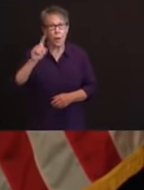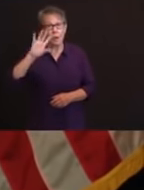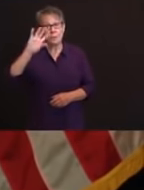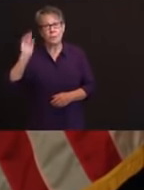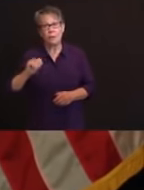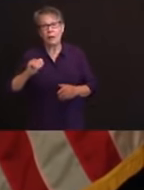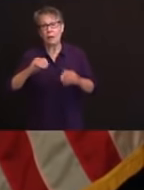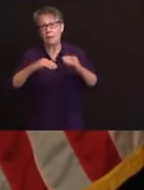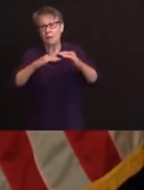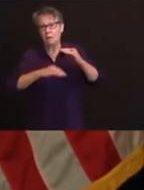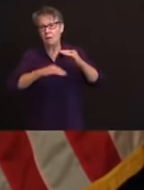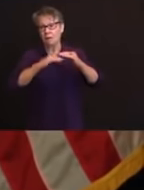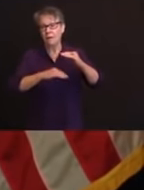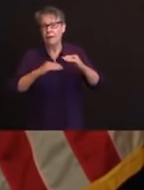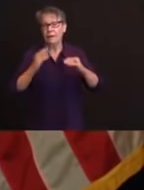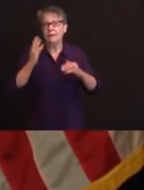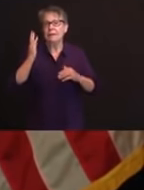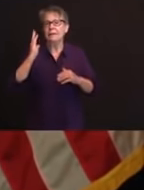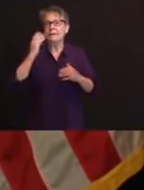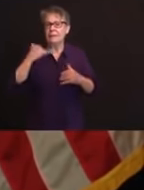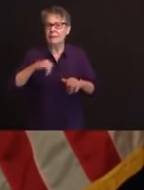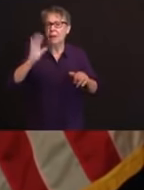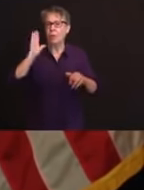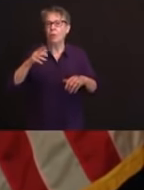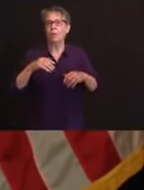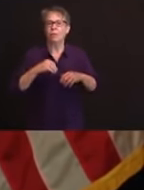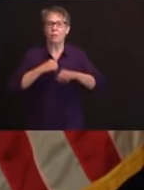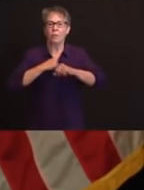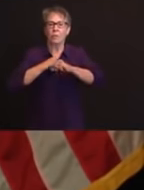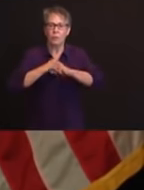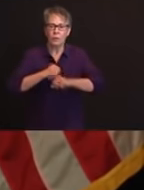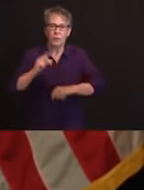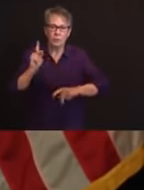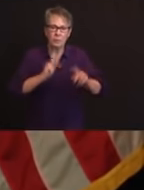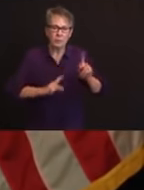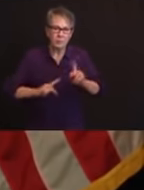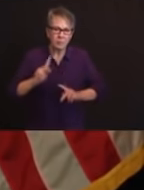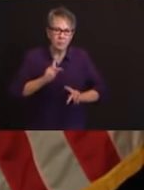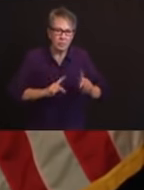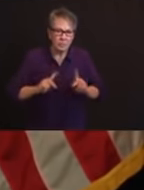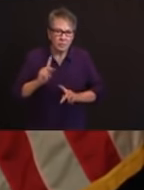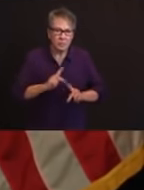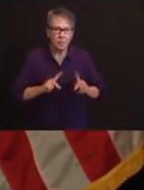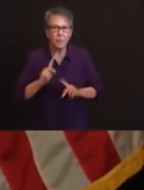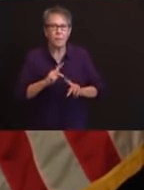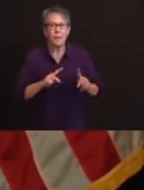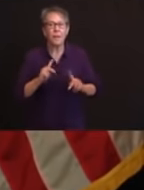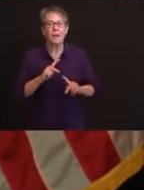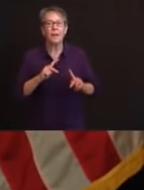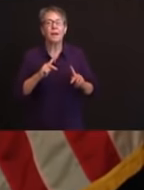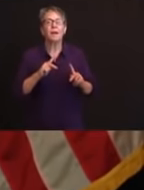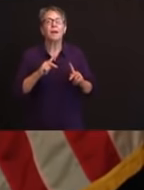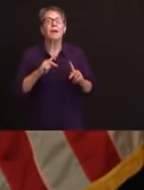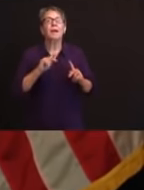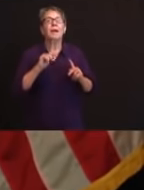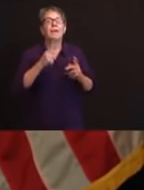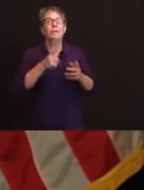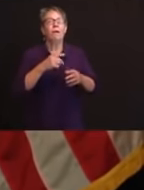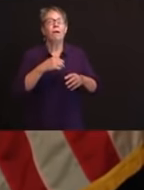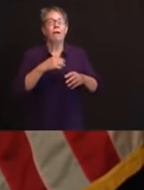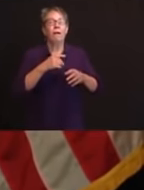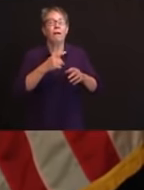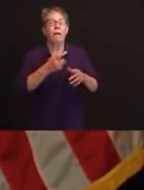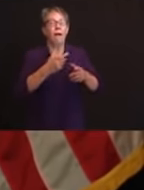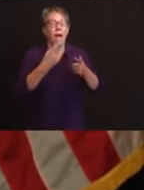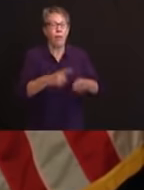people so that they tend not to get as serious a disease if they do get it. There's an awful lot we don't know yet. We don't yet know what the real numbers will be. We don't